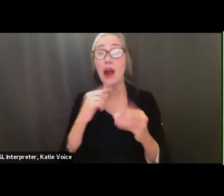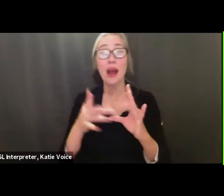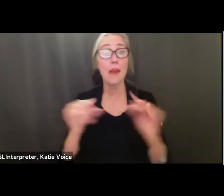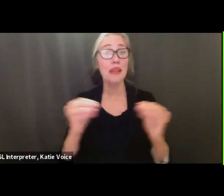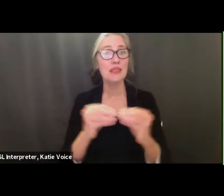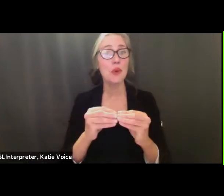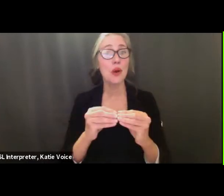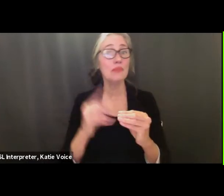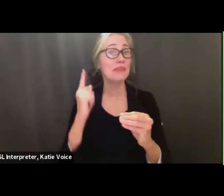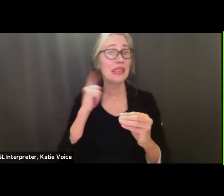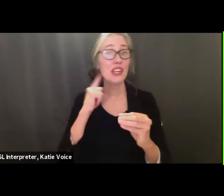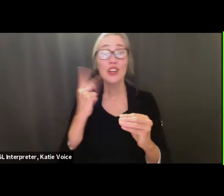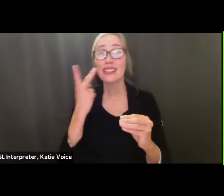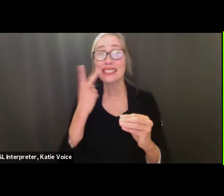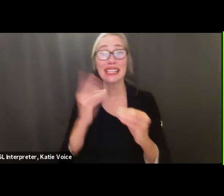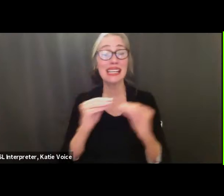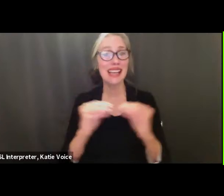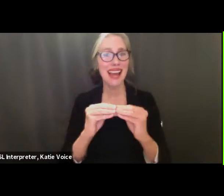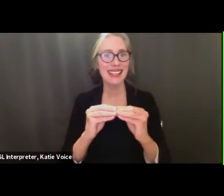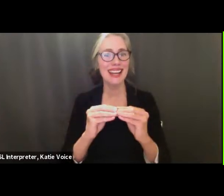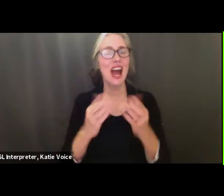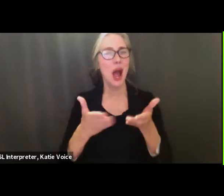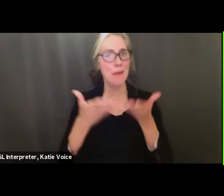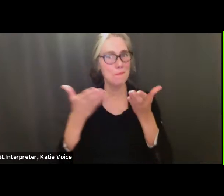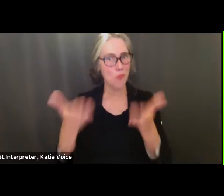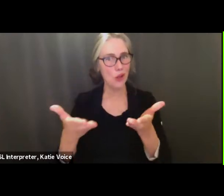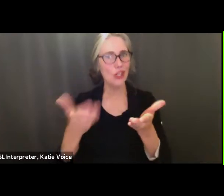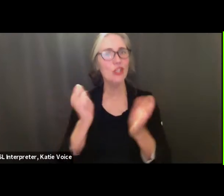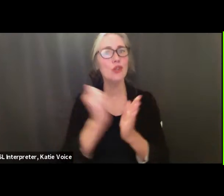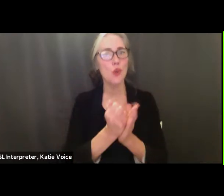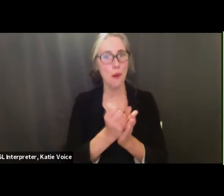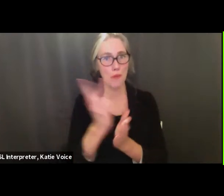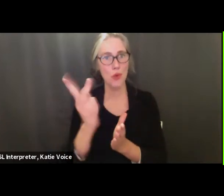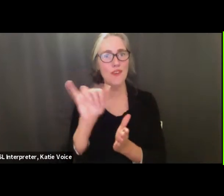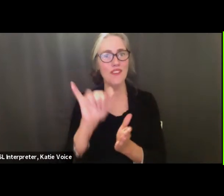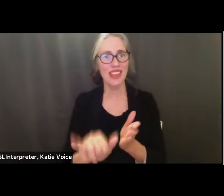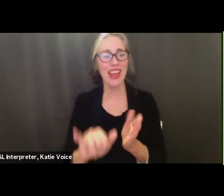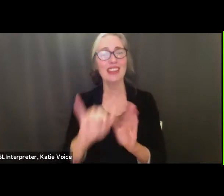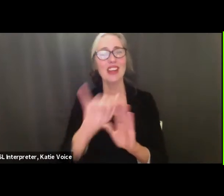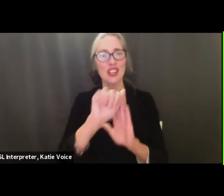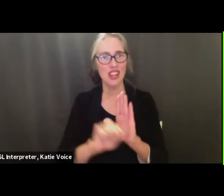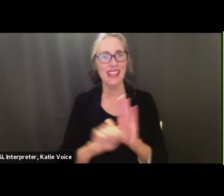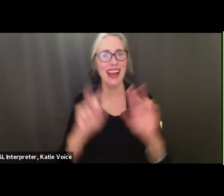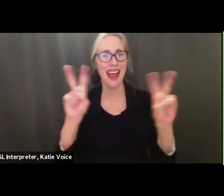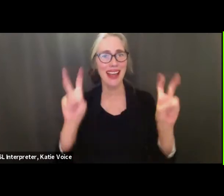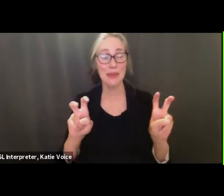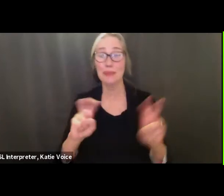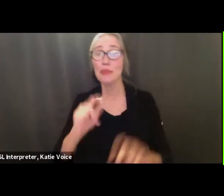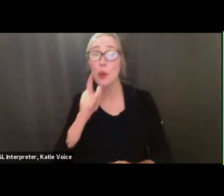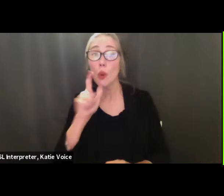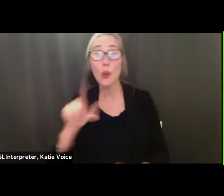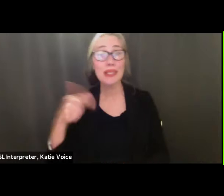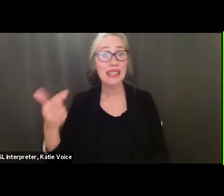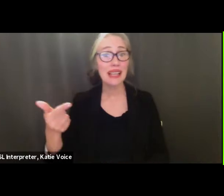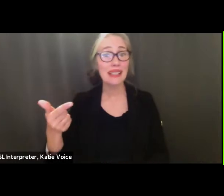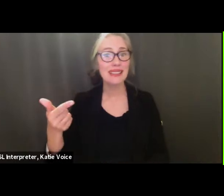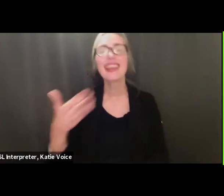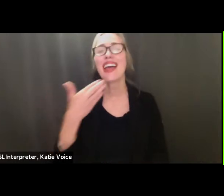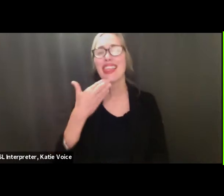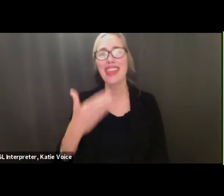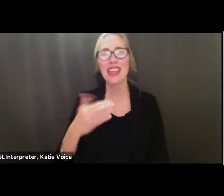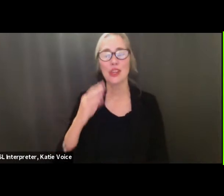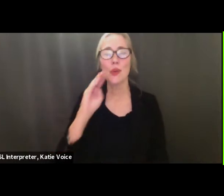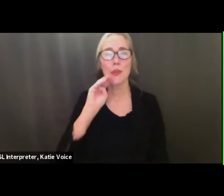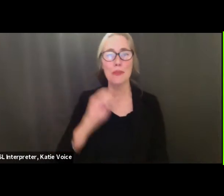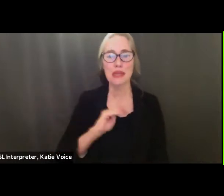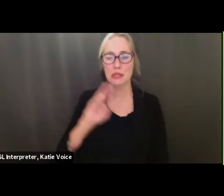like a motion to approve the consent agenda, please. So moved. Thank you. And a second? Thank you, Ms. Munoz.